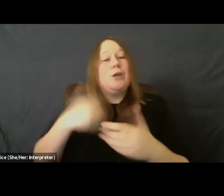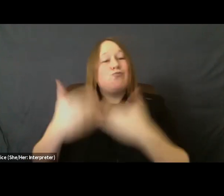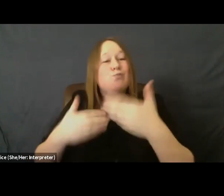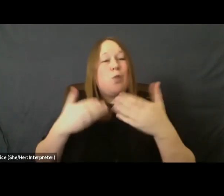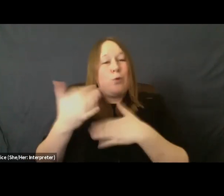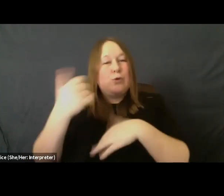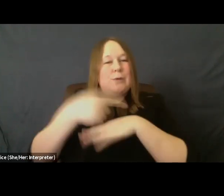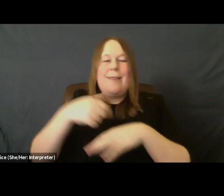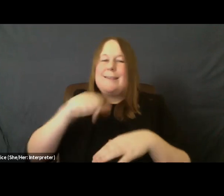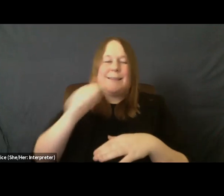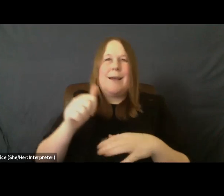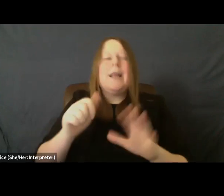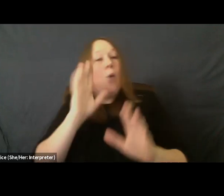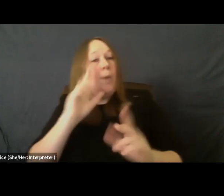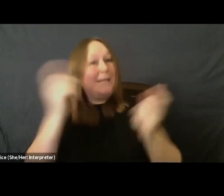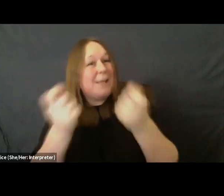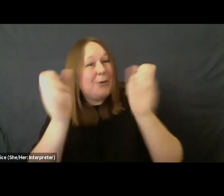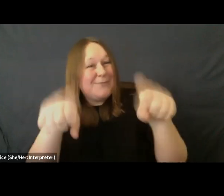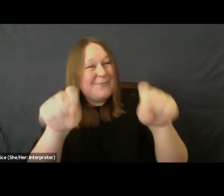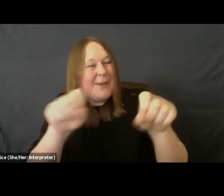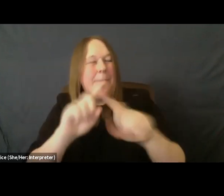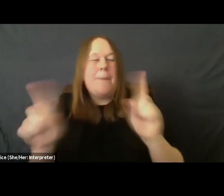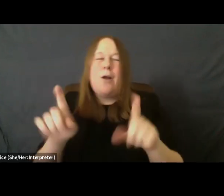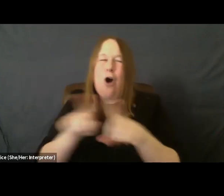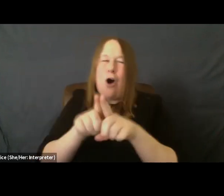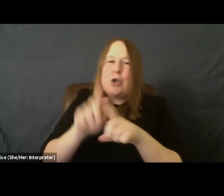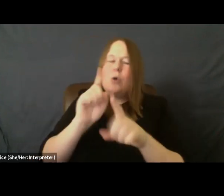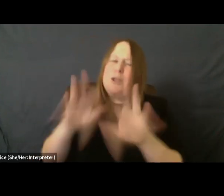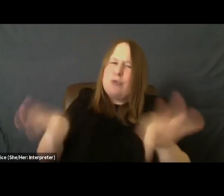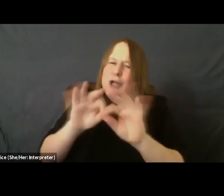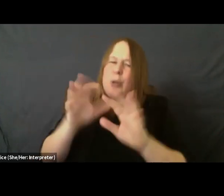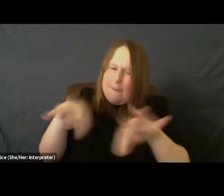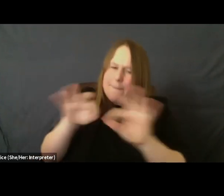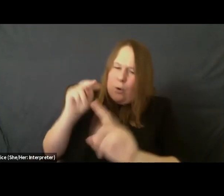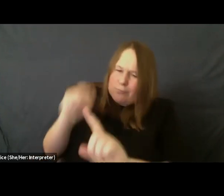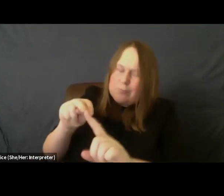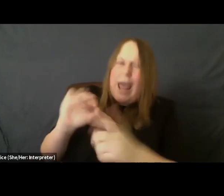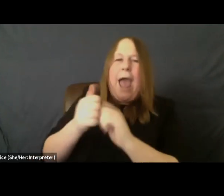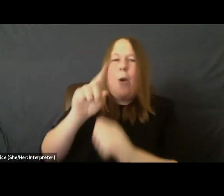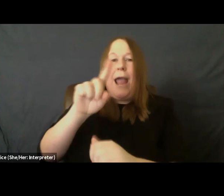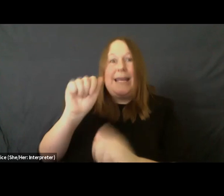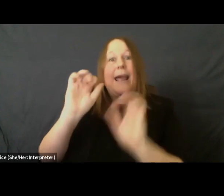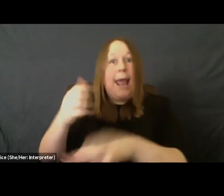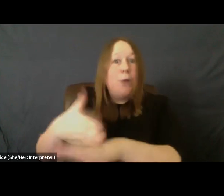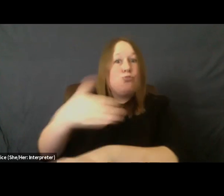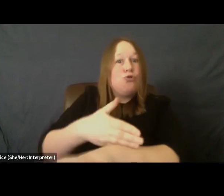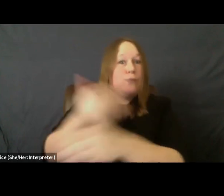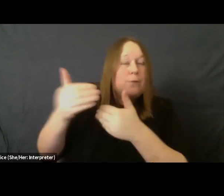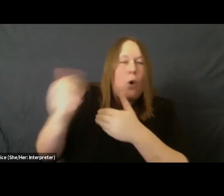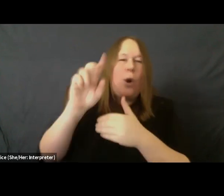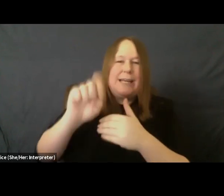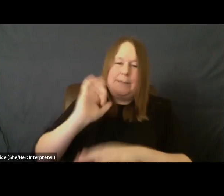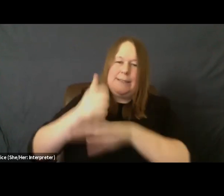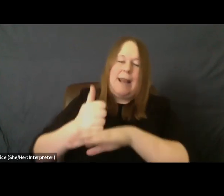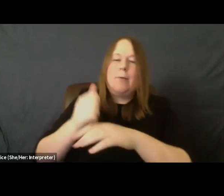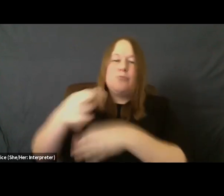not going to be, it will be a celebration, but it will also be, I think, a critical look at ways in which the ADA can be improved or needs to be supplemented